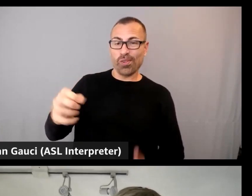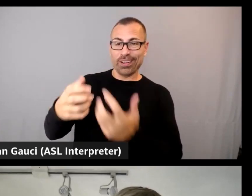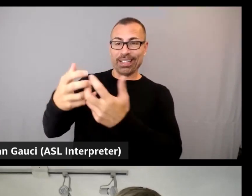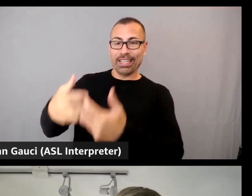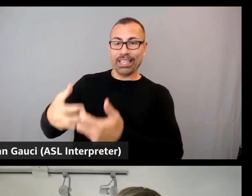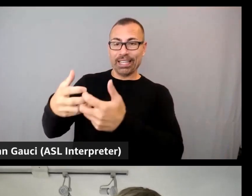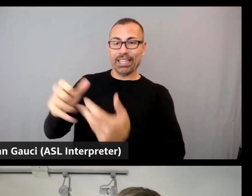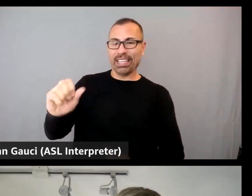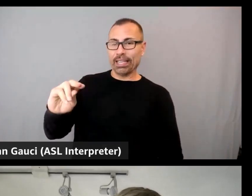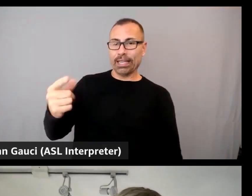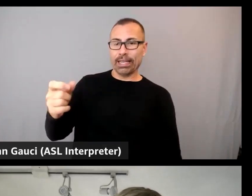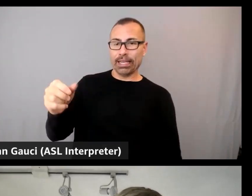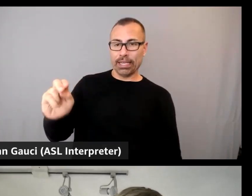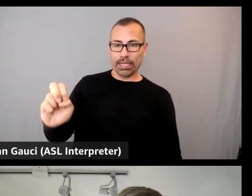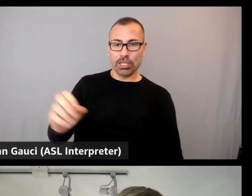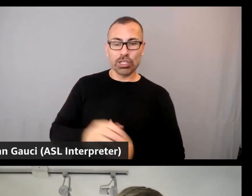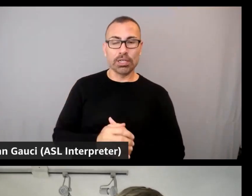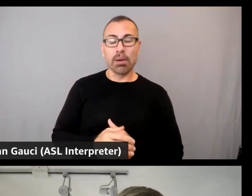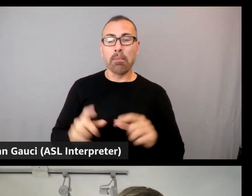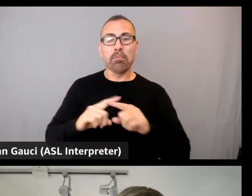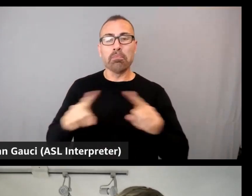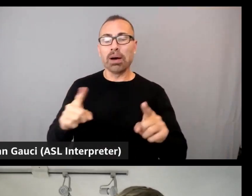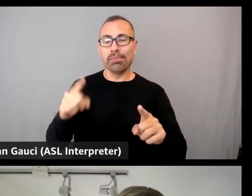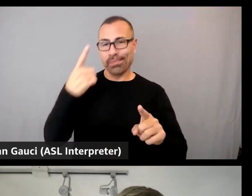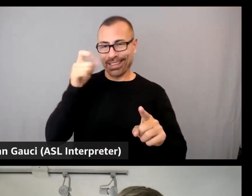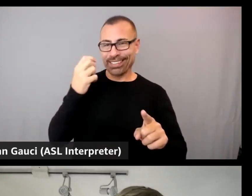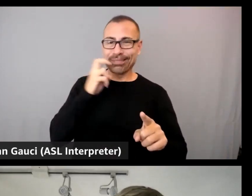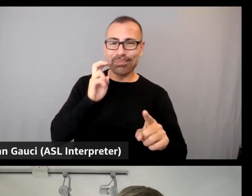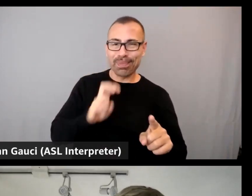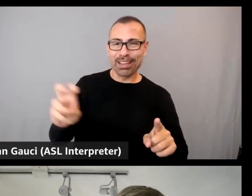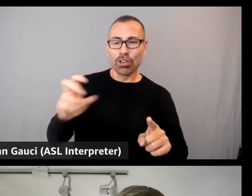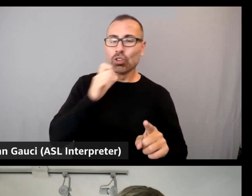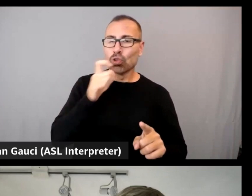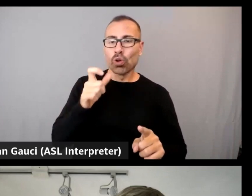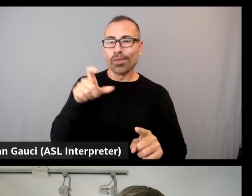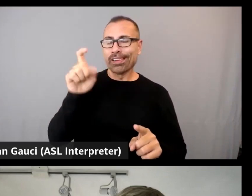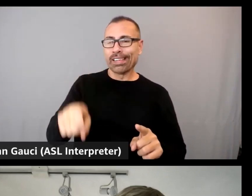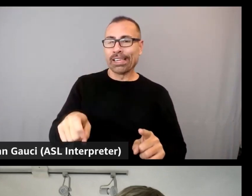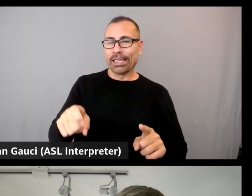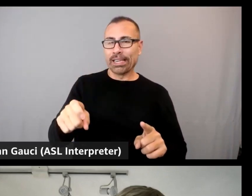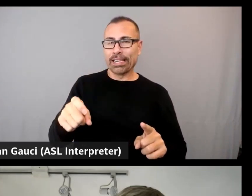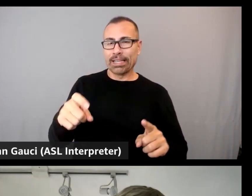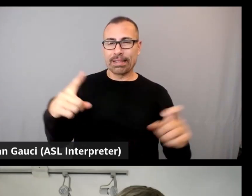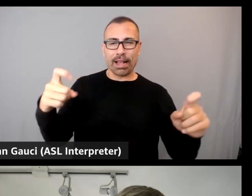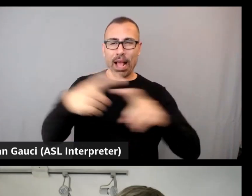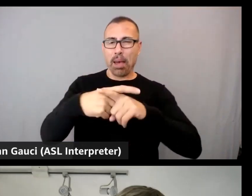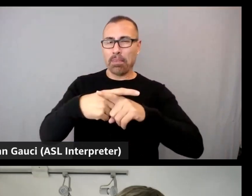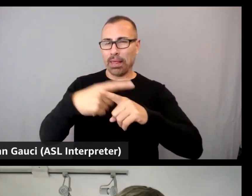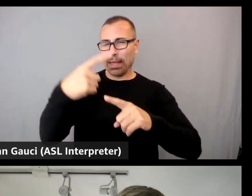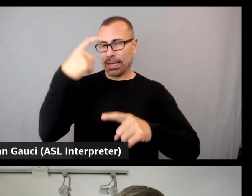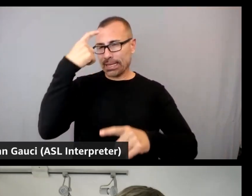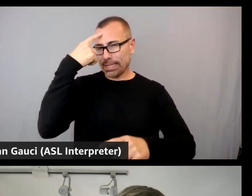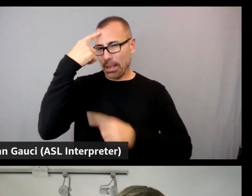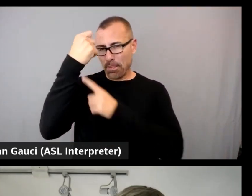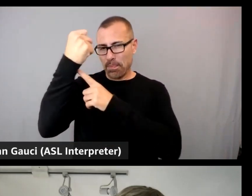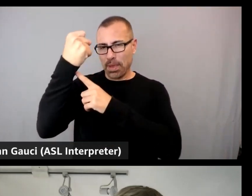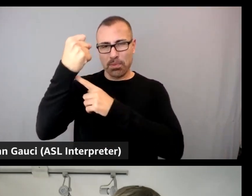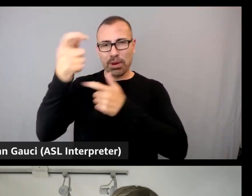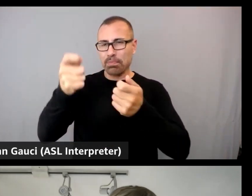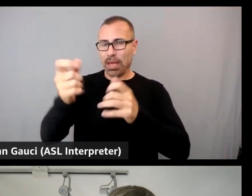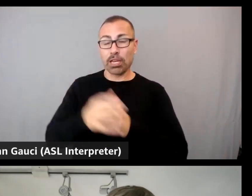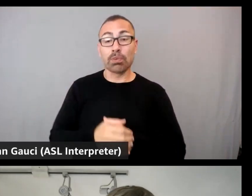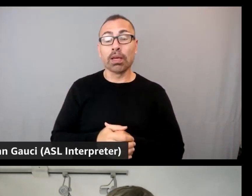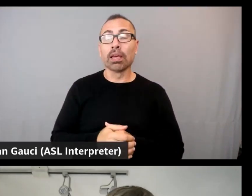into the complexity of memory management. And to achieve that, Python has